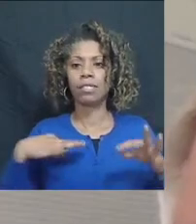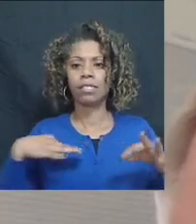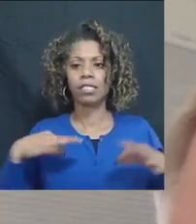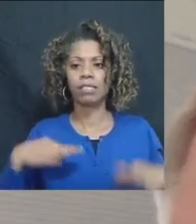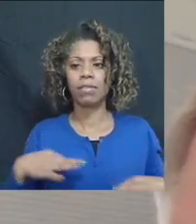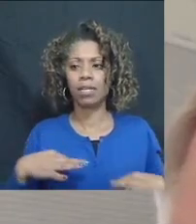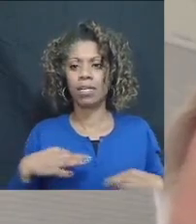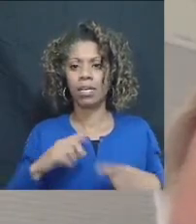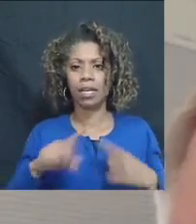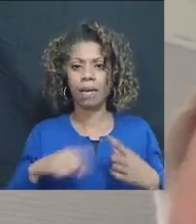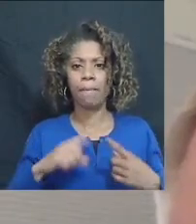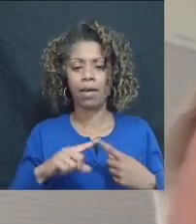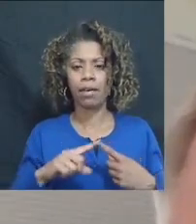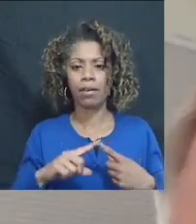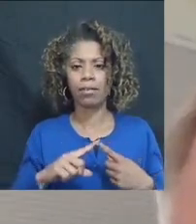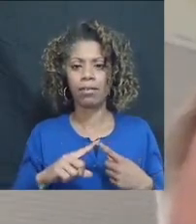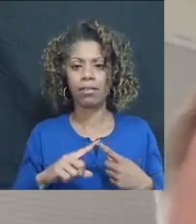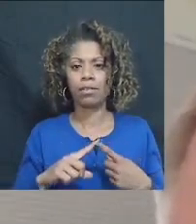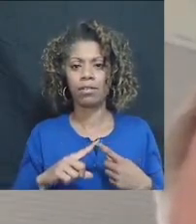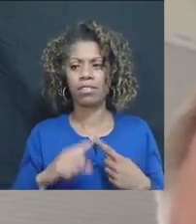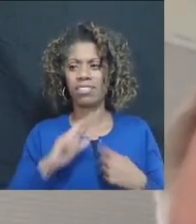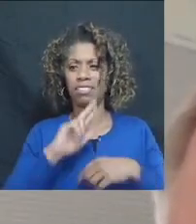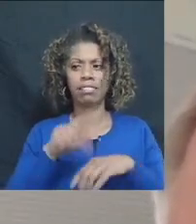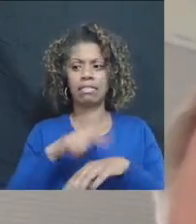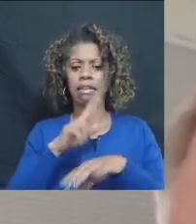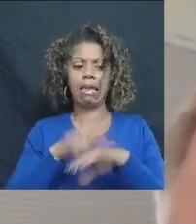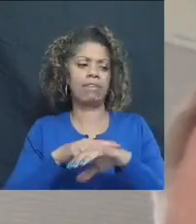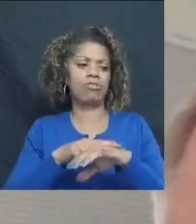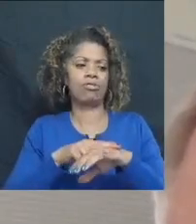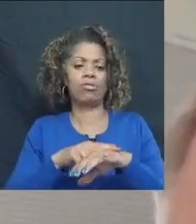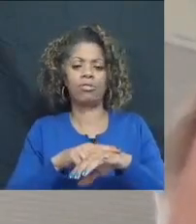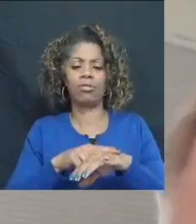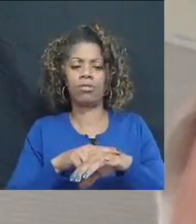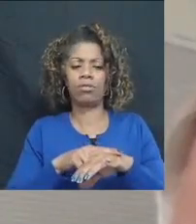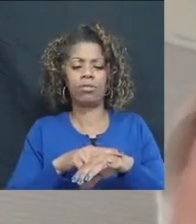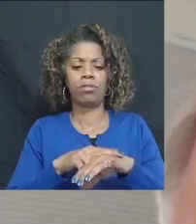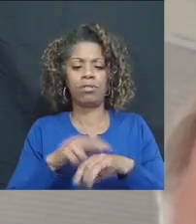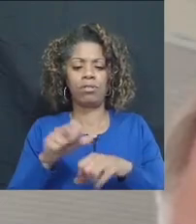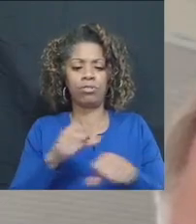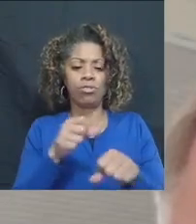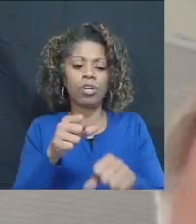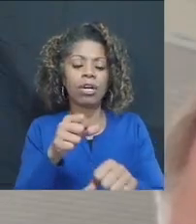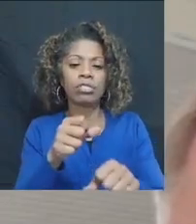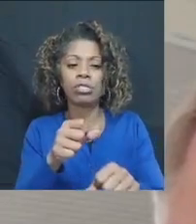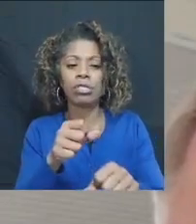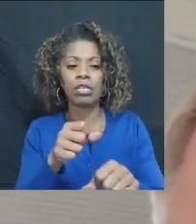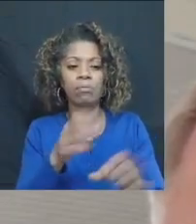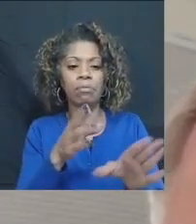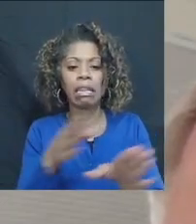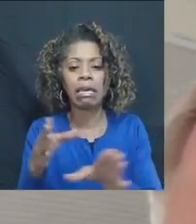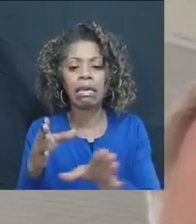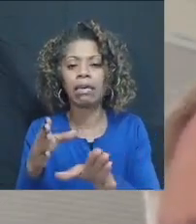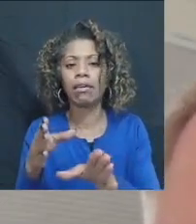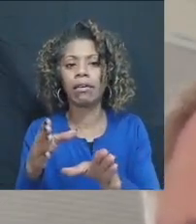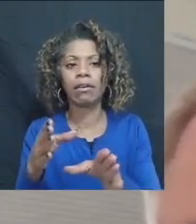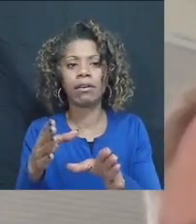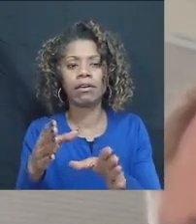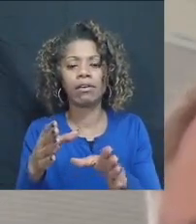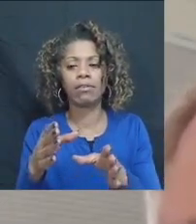and rolling out a whole national strategy and then an implementation plan. Which was